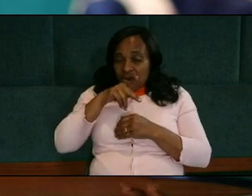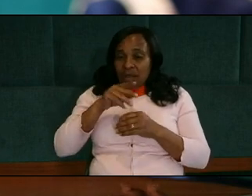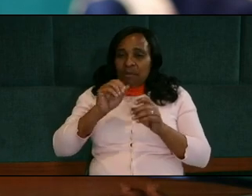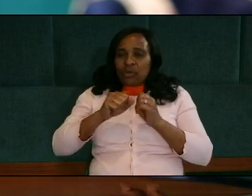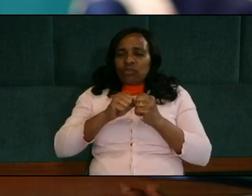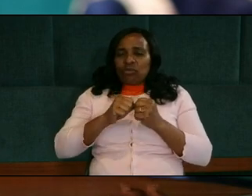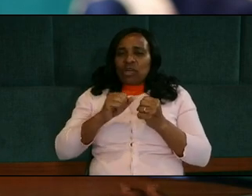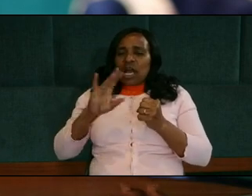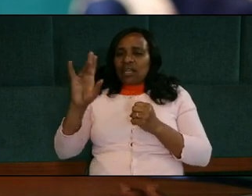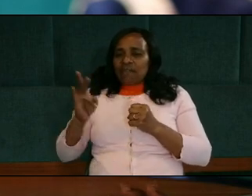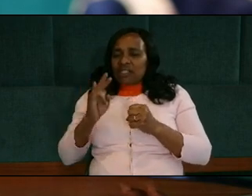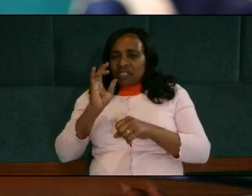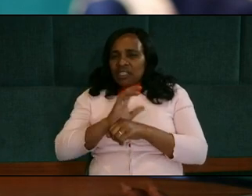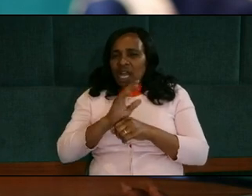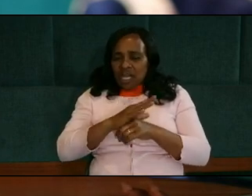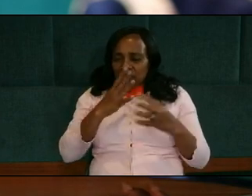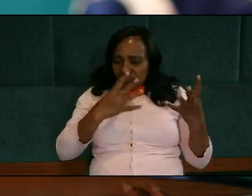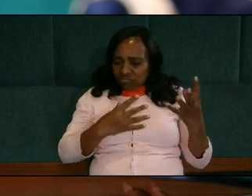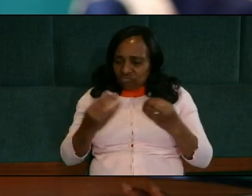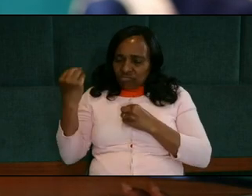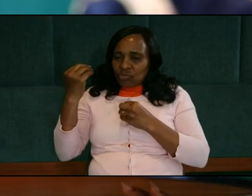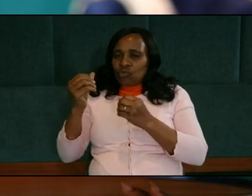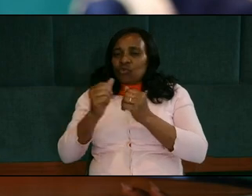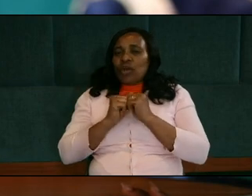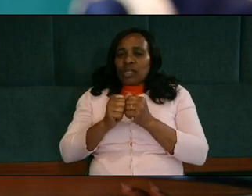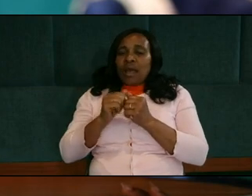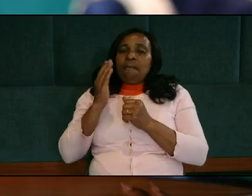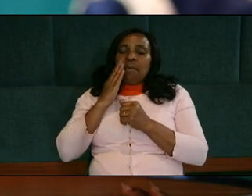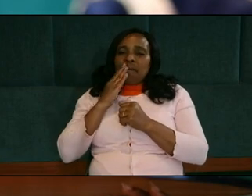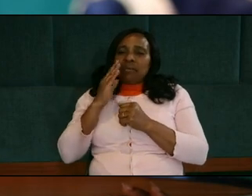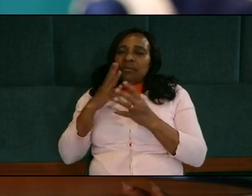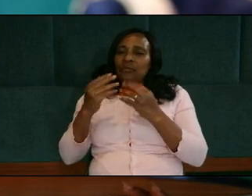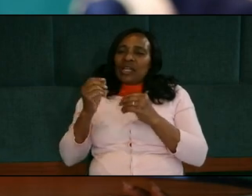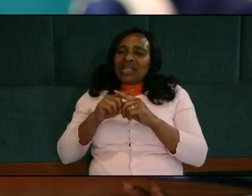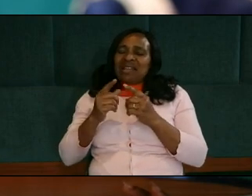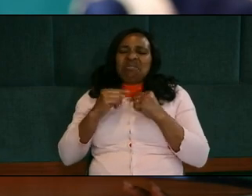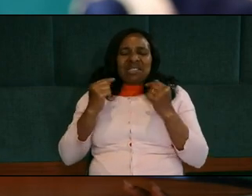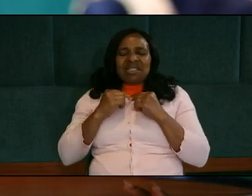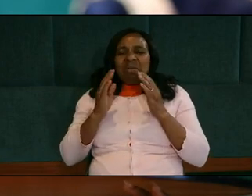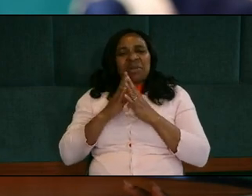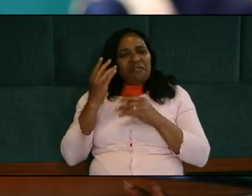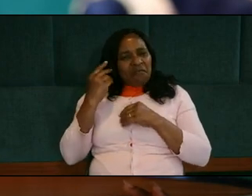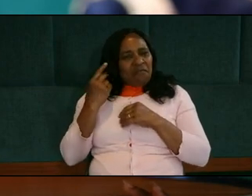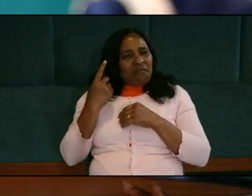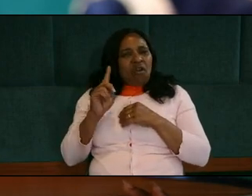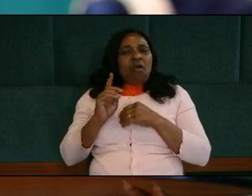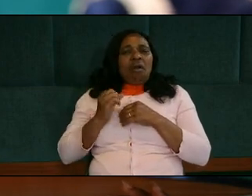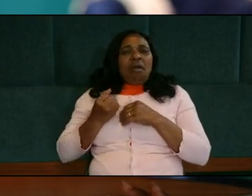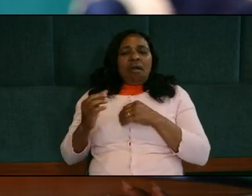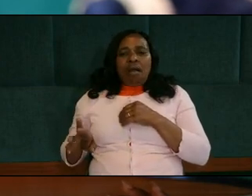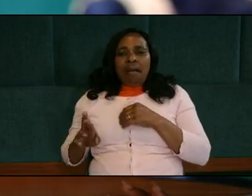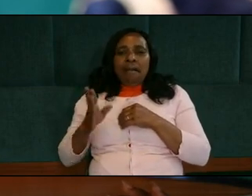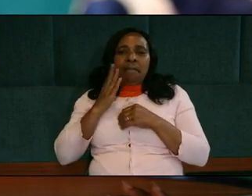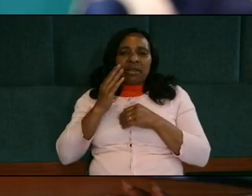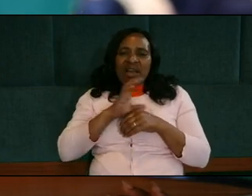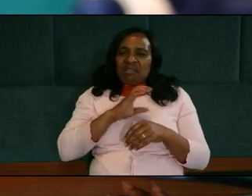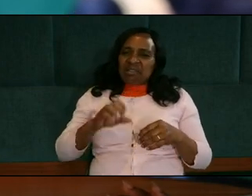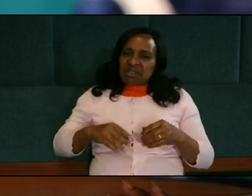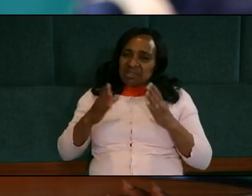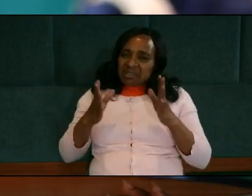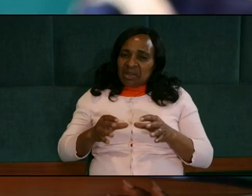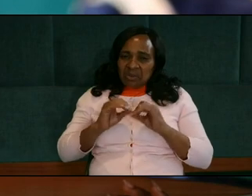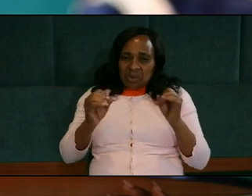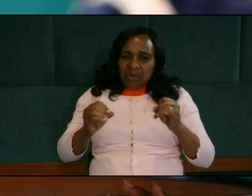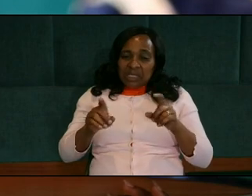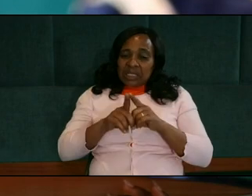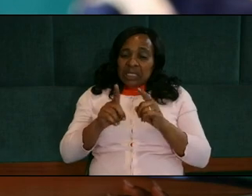Seventh-day Adventist church," she told Adama's mother. "The pastor can pray for her." Mother was not a Christian. Adama was